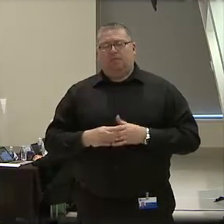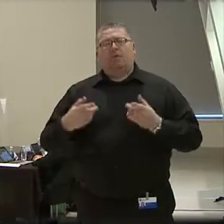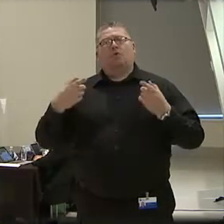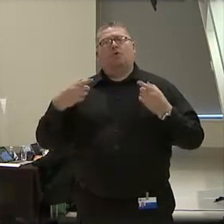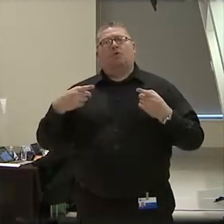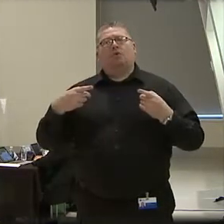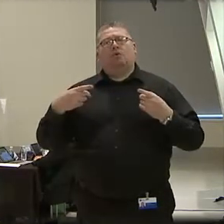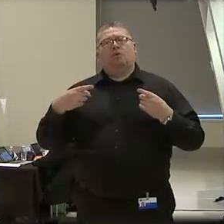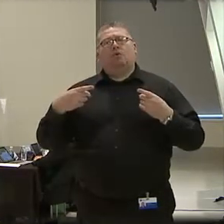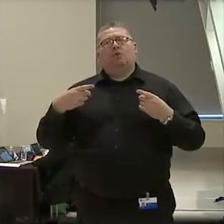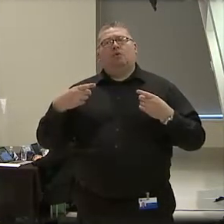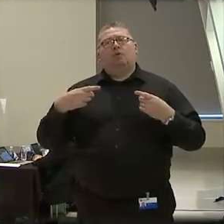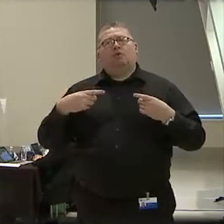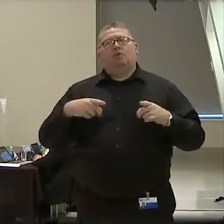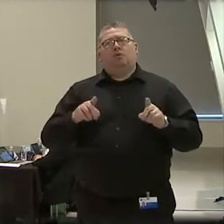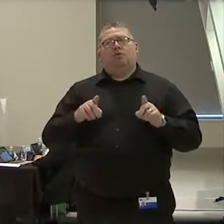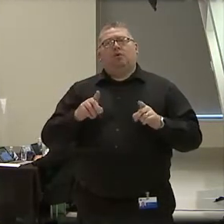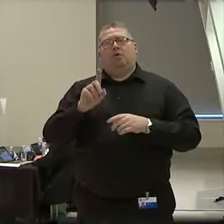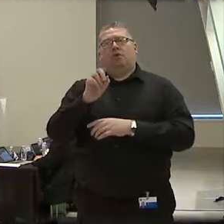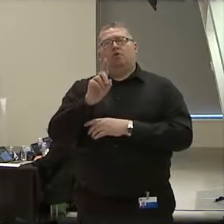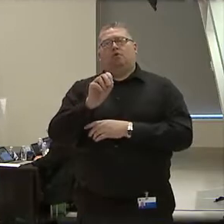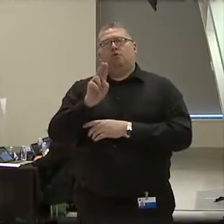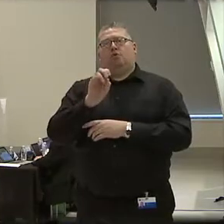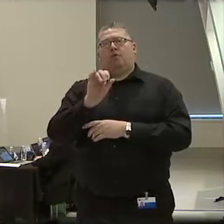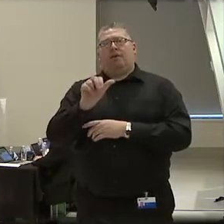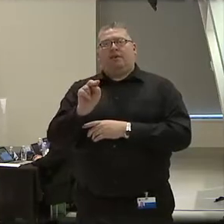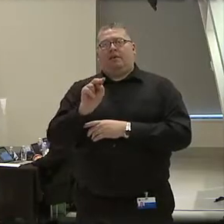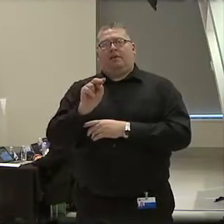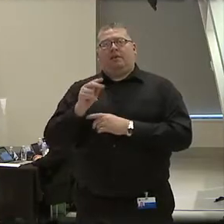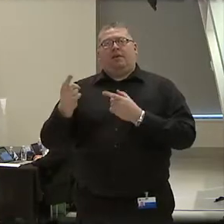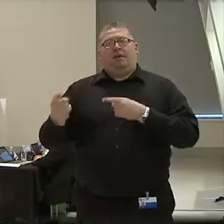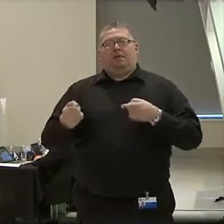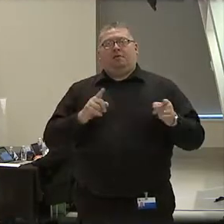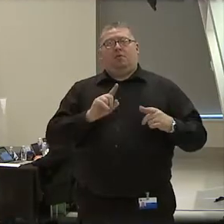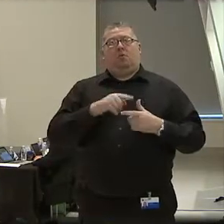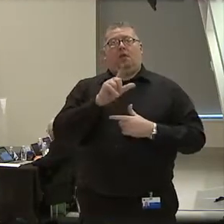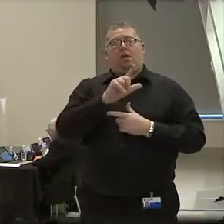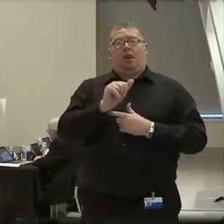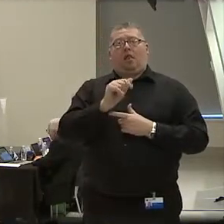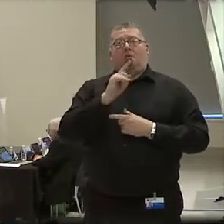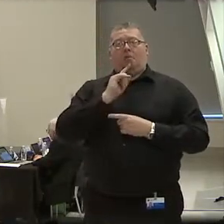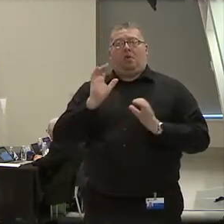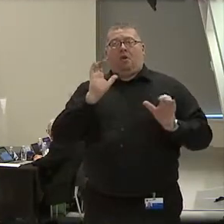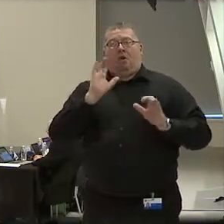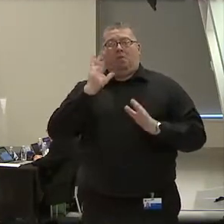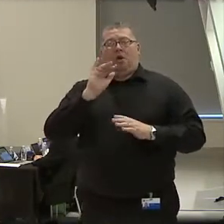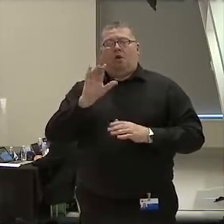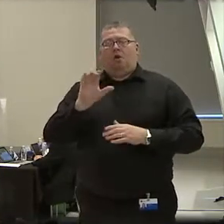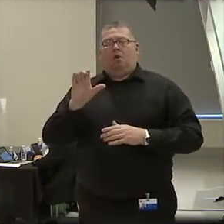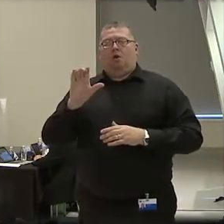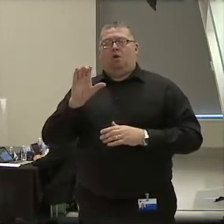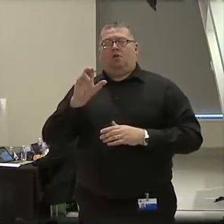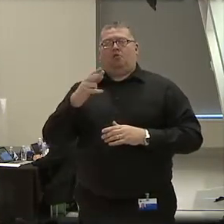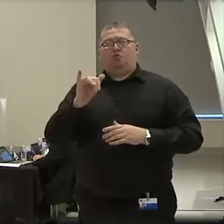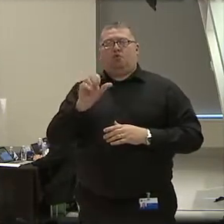the Dorner incident, when Los Angeles police officers were being hunted by Christopher Dorner,